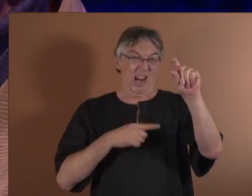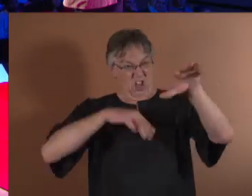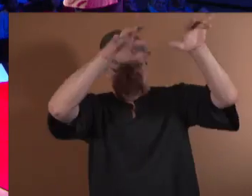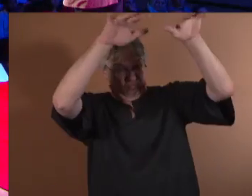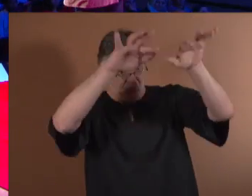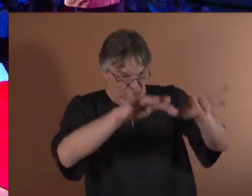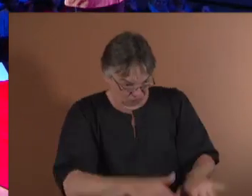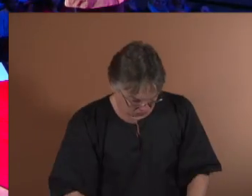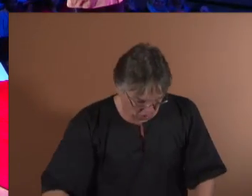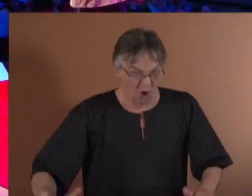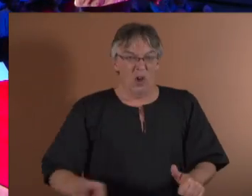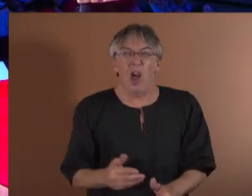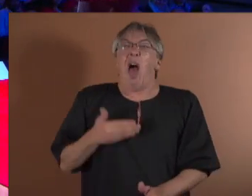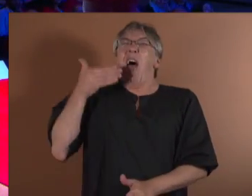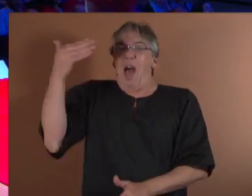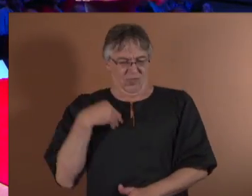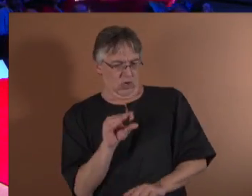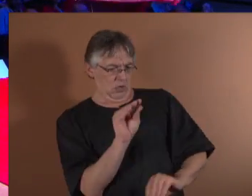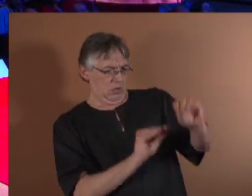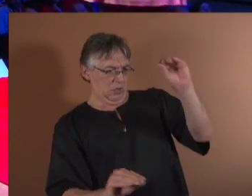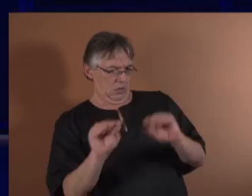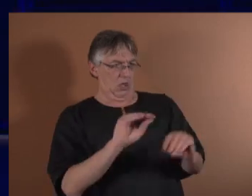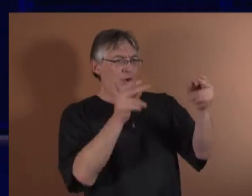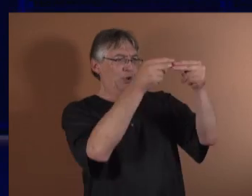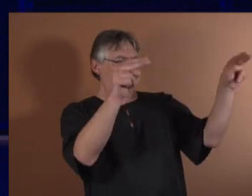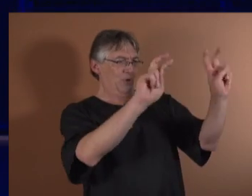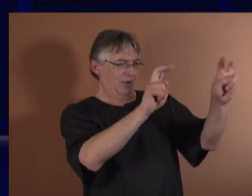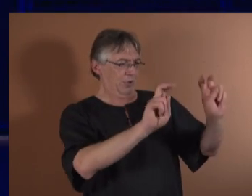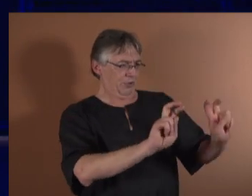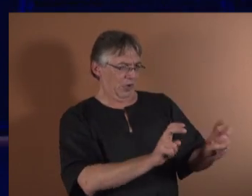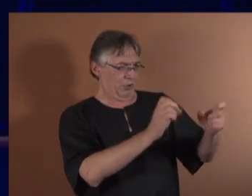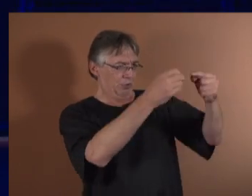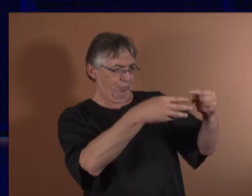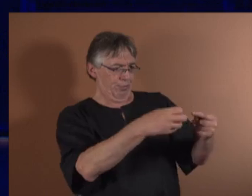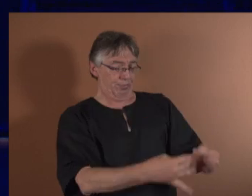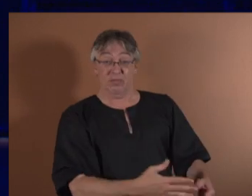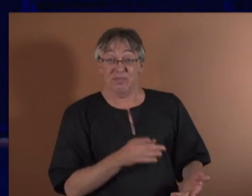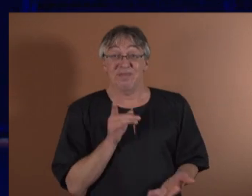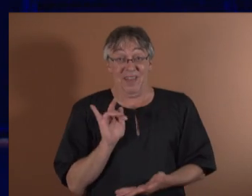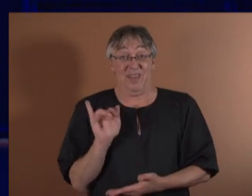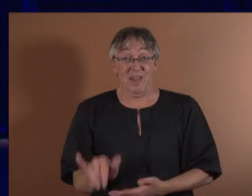that? Yes, welcome to the basic unnatural planning model.